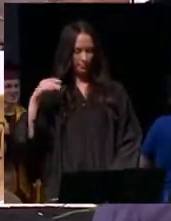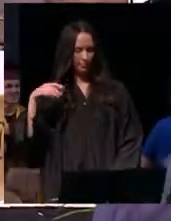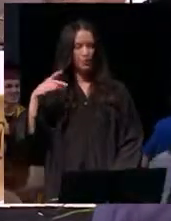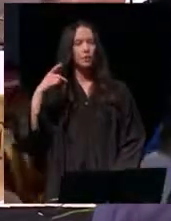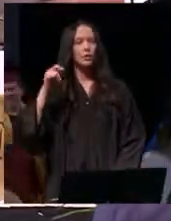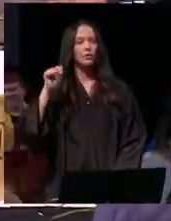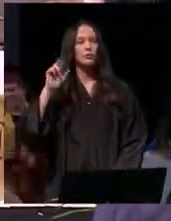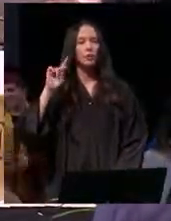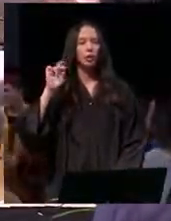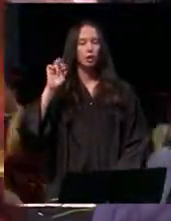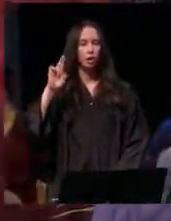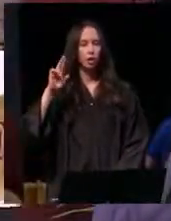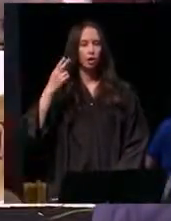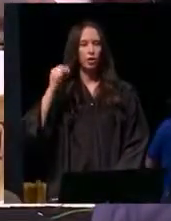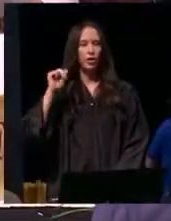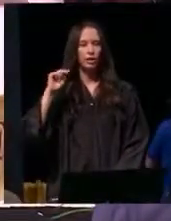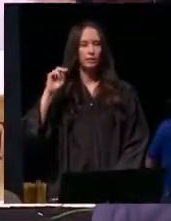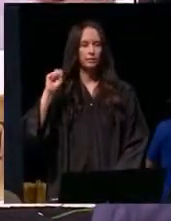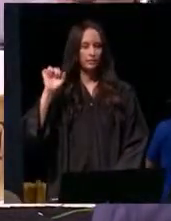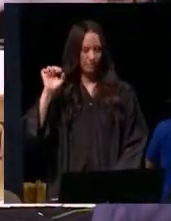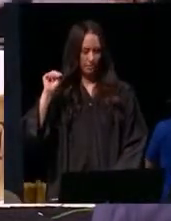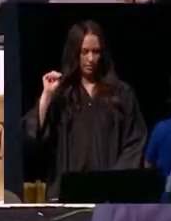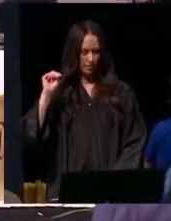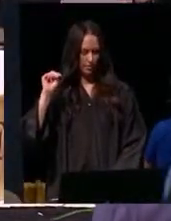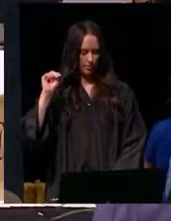Parker Hansen.